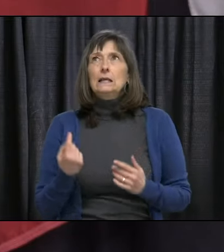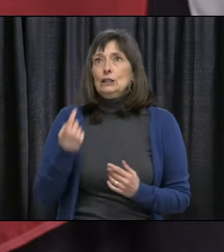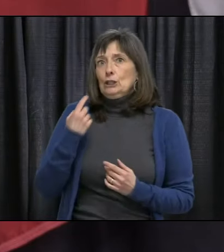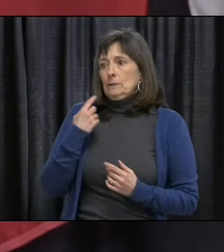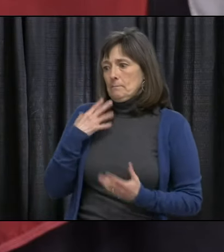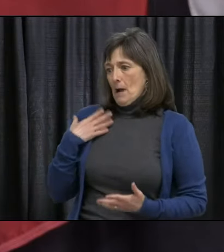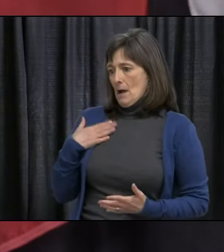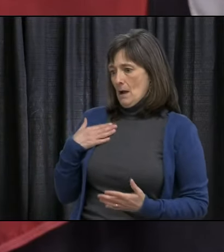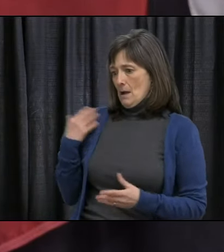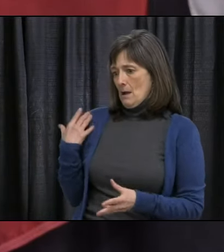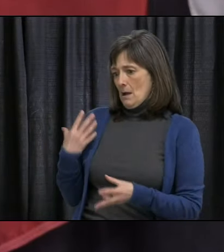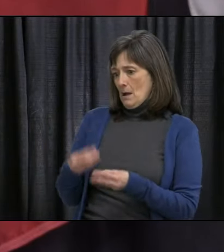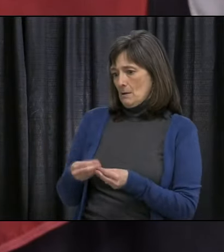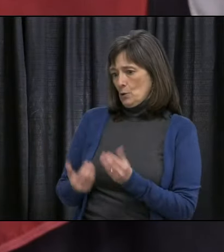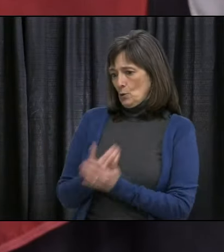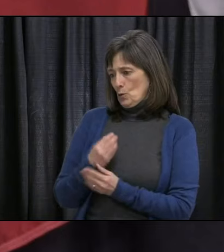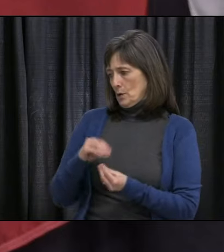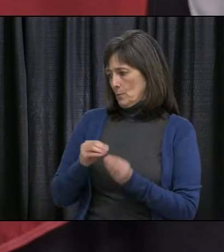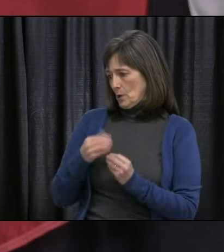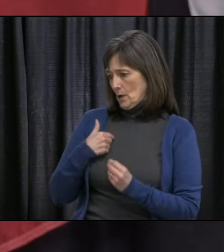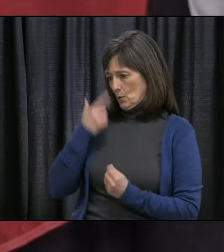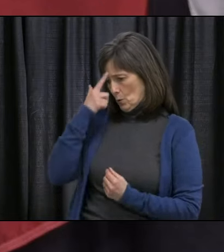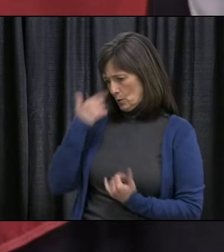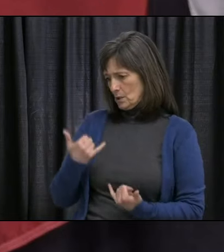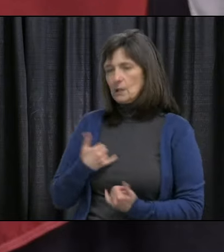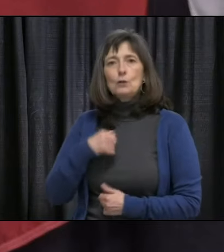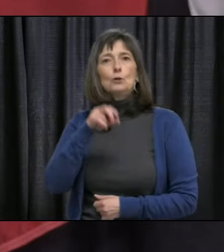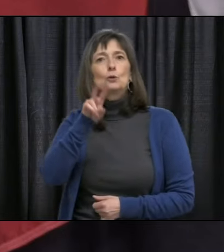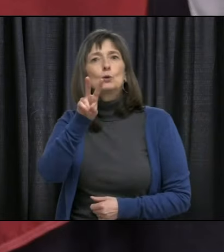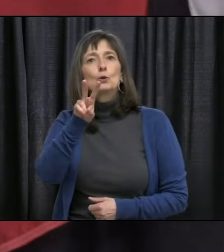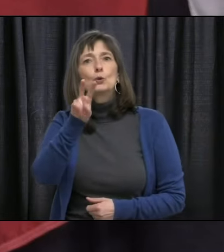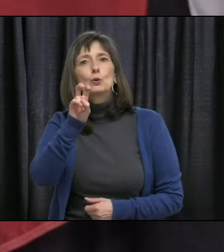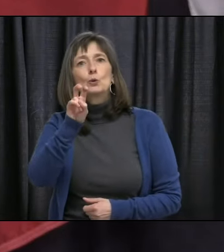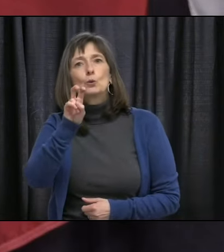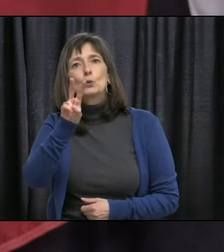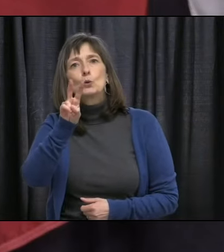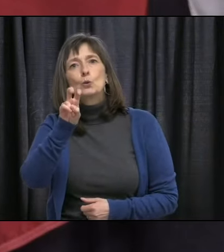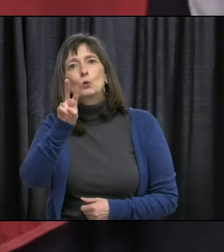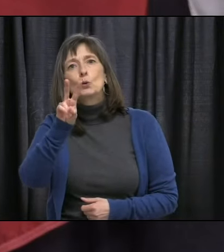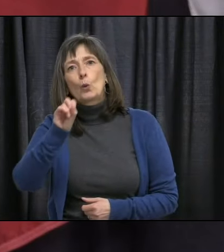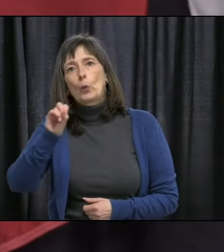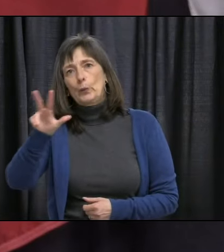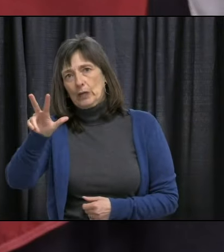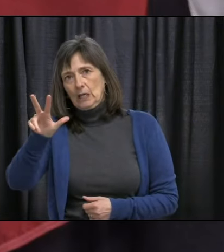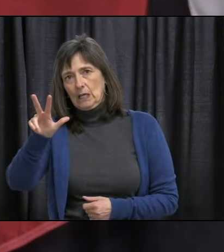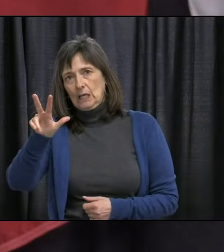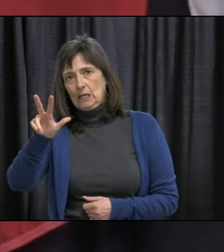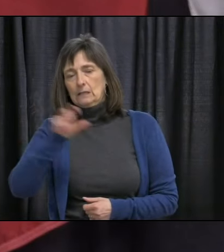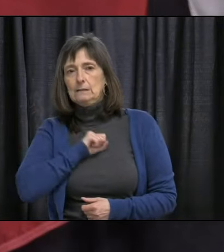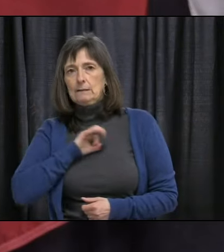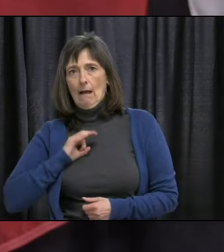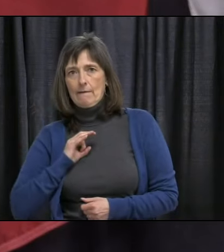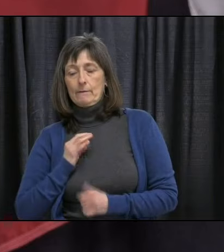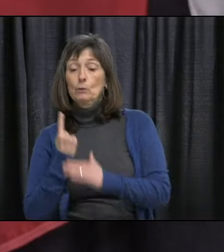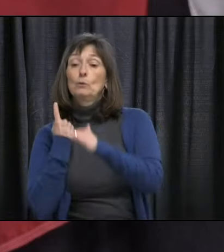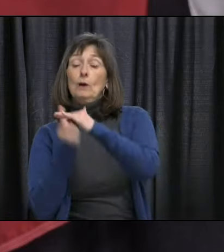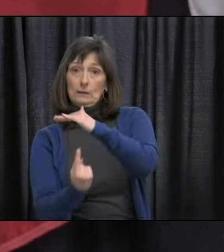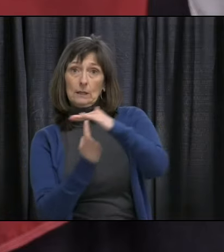I would have had, and that would have been as of today. So they would be the number of staff that would be